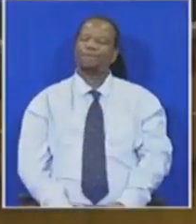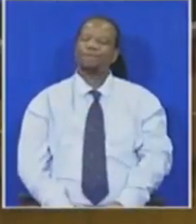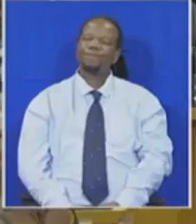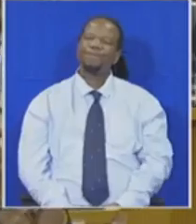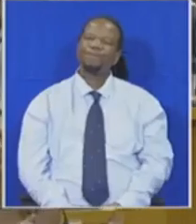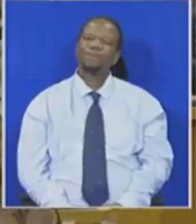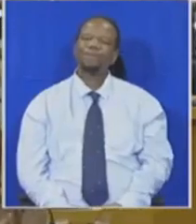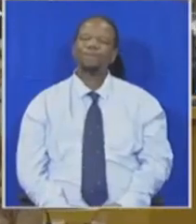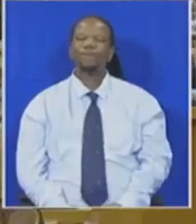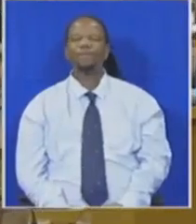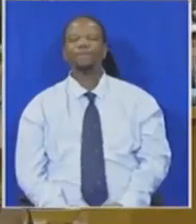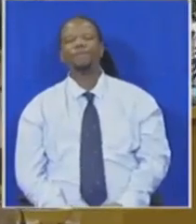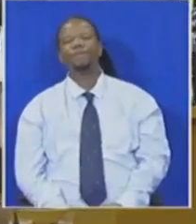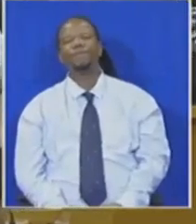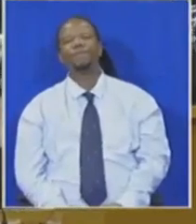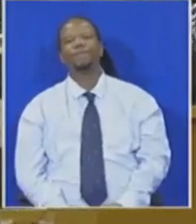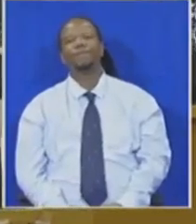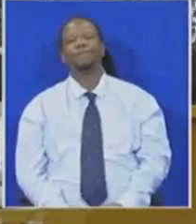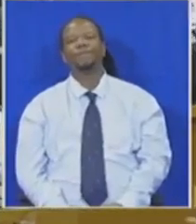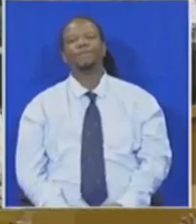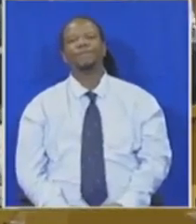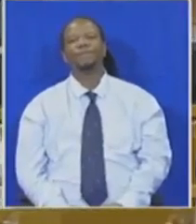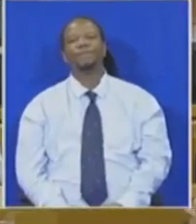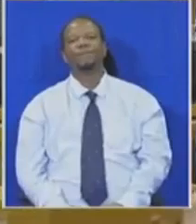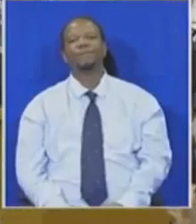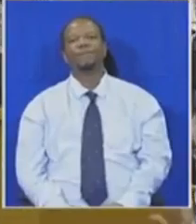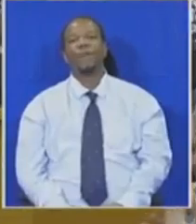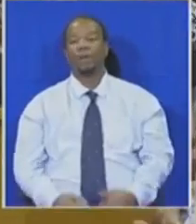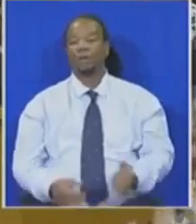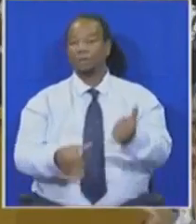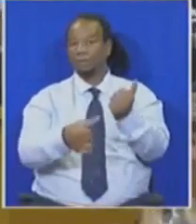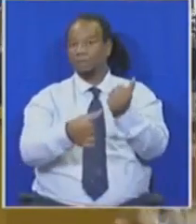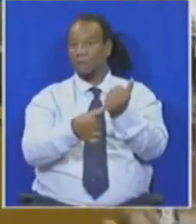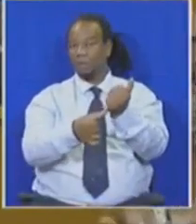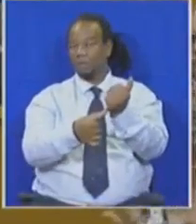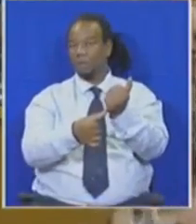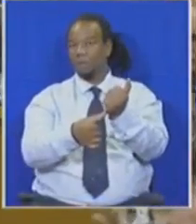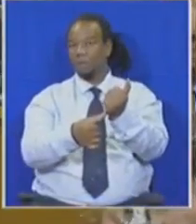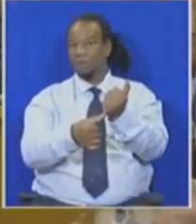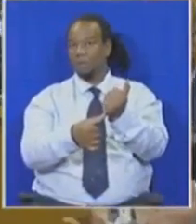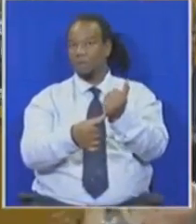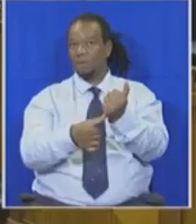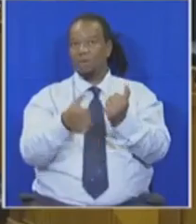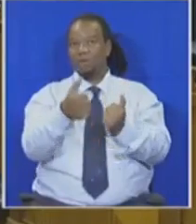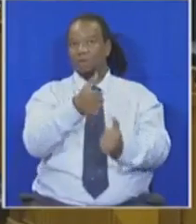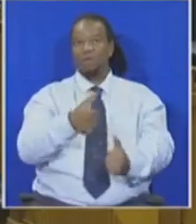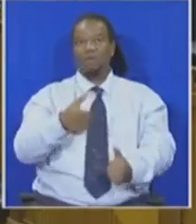you. Deputy Chief Whip of Majority Party.